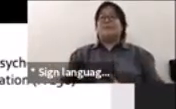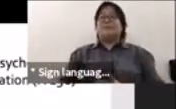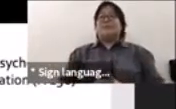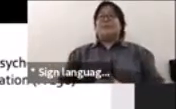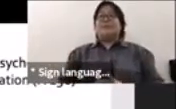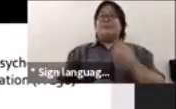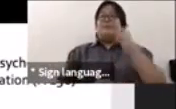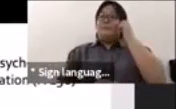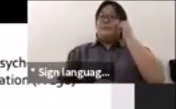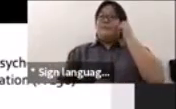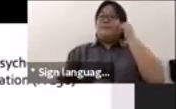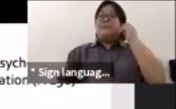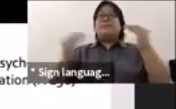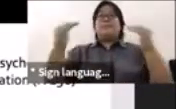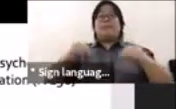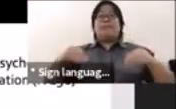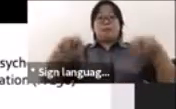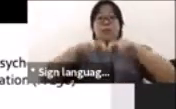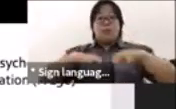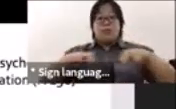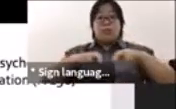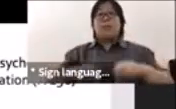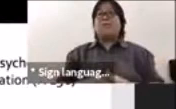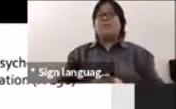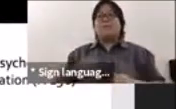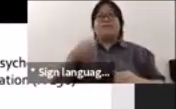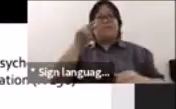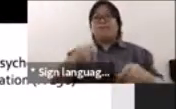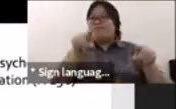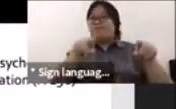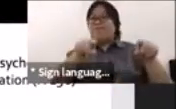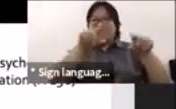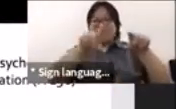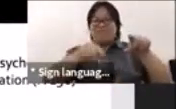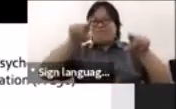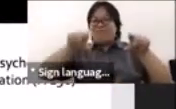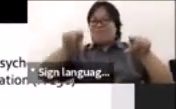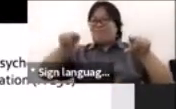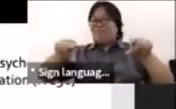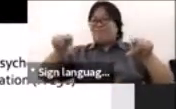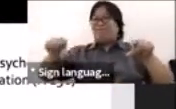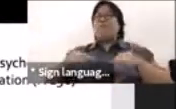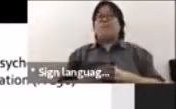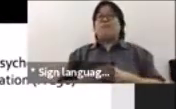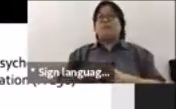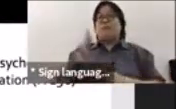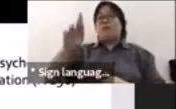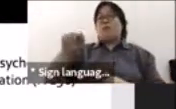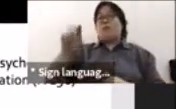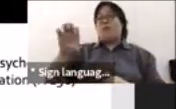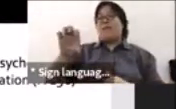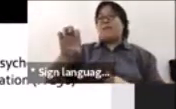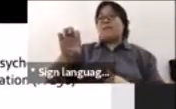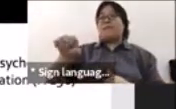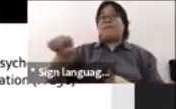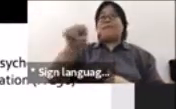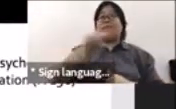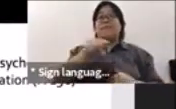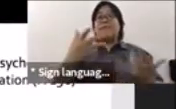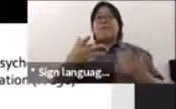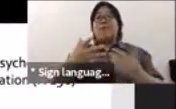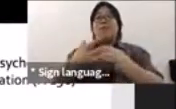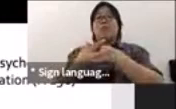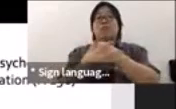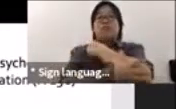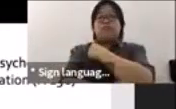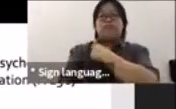Now going to the result, you can see here that with the rate marks that they have poor sexual health outcome after